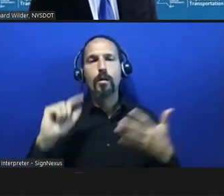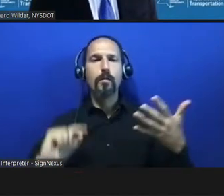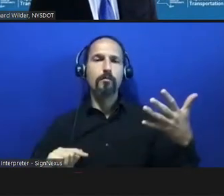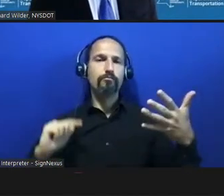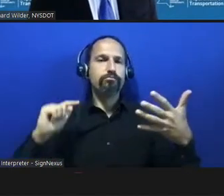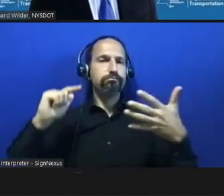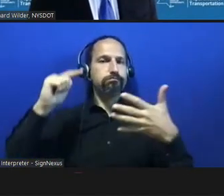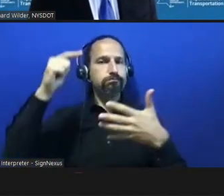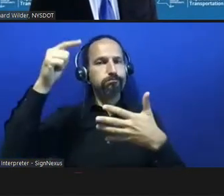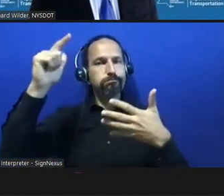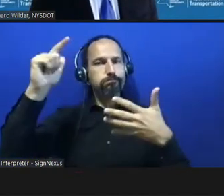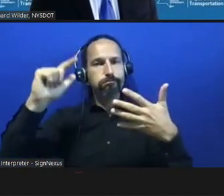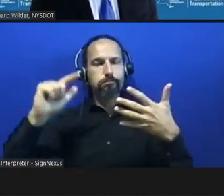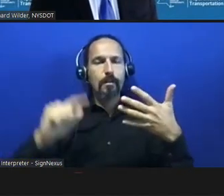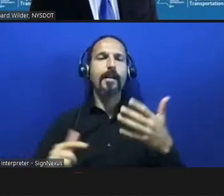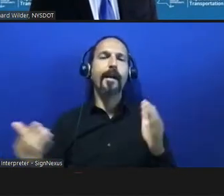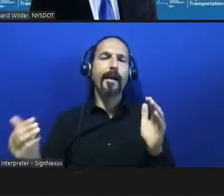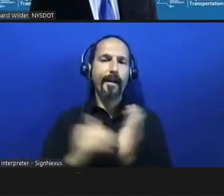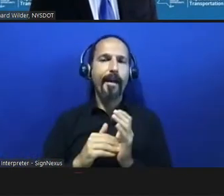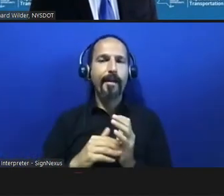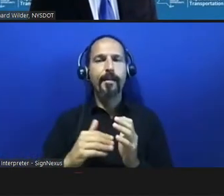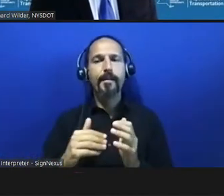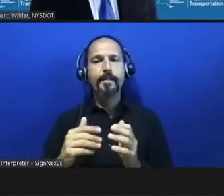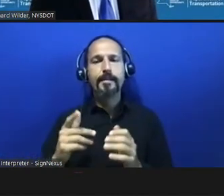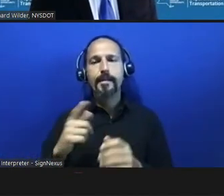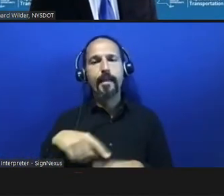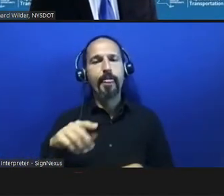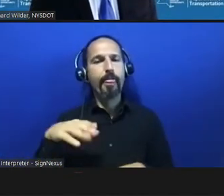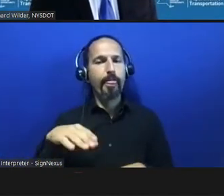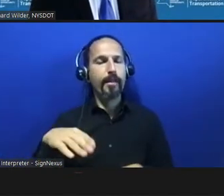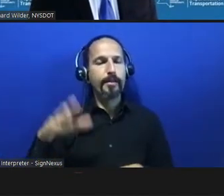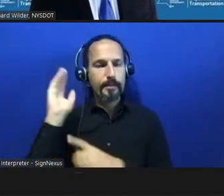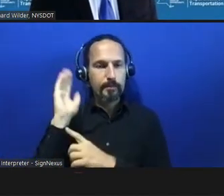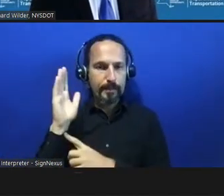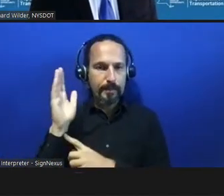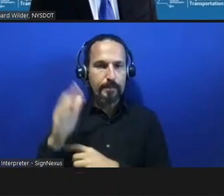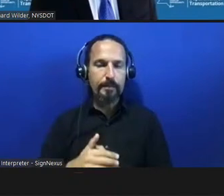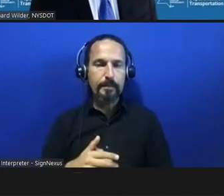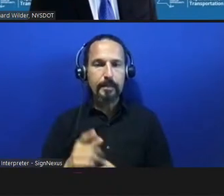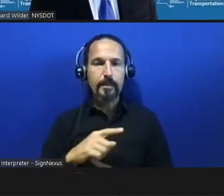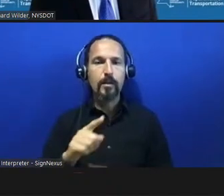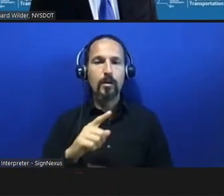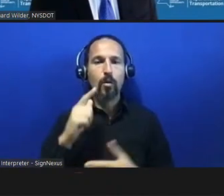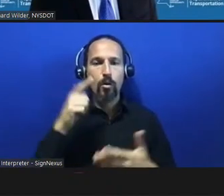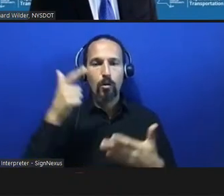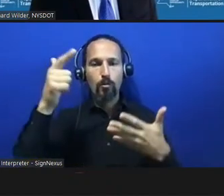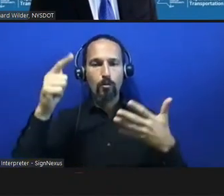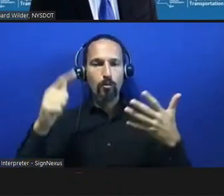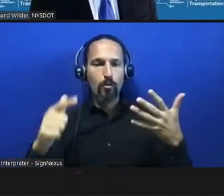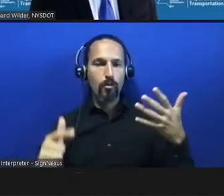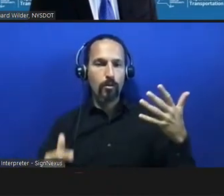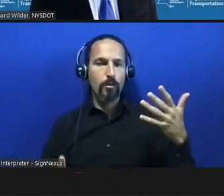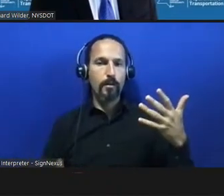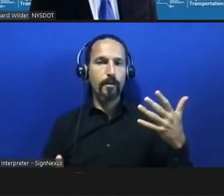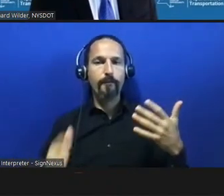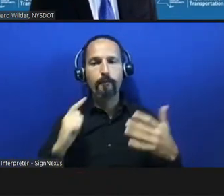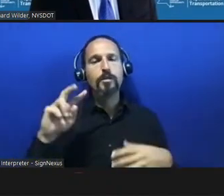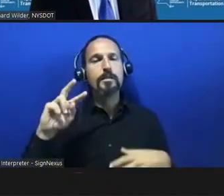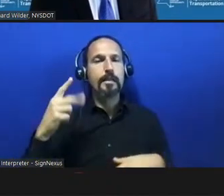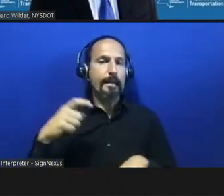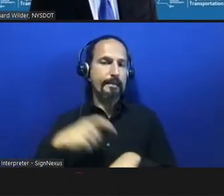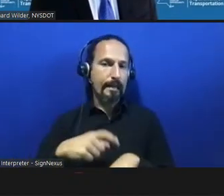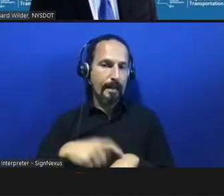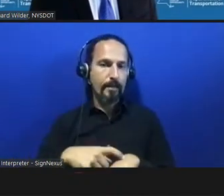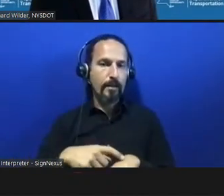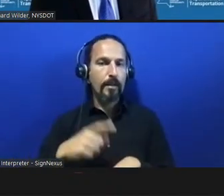of all the speakers who we previously called but did not yet speak as we make our way through the list of speakers for the second time